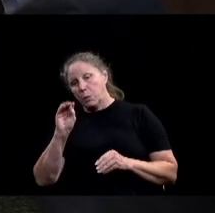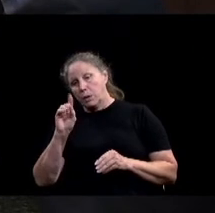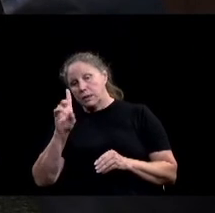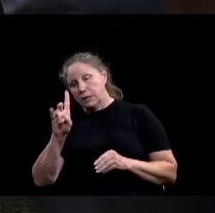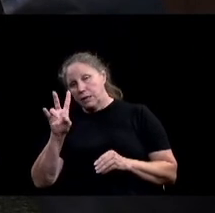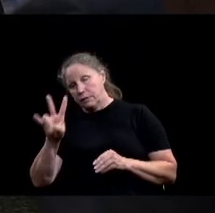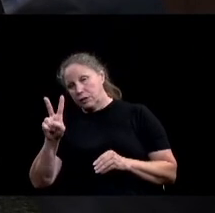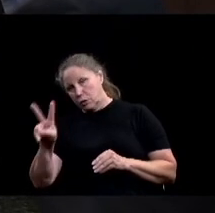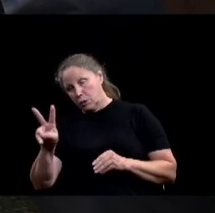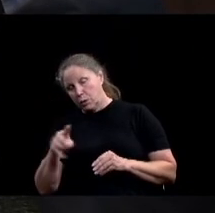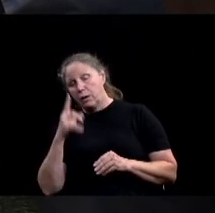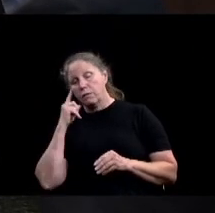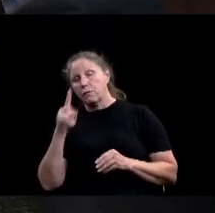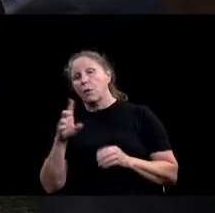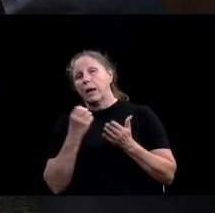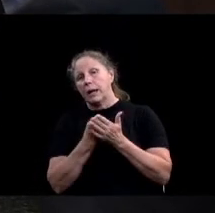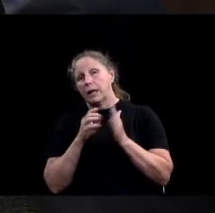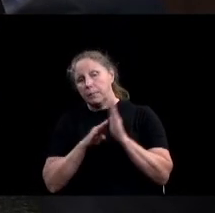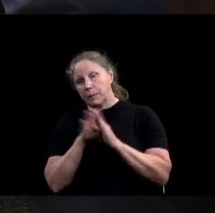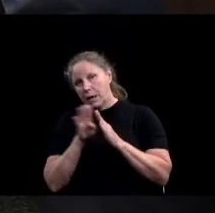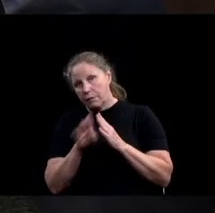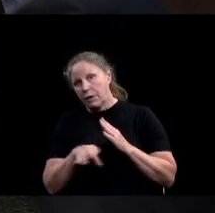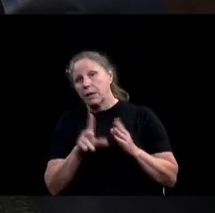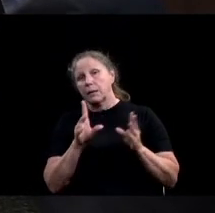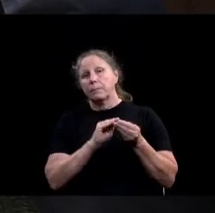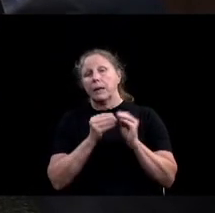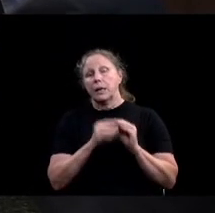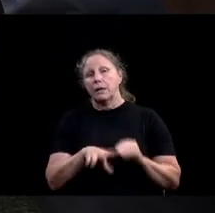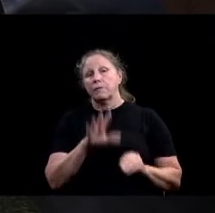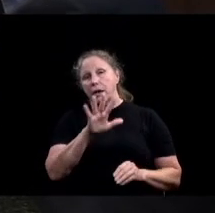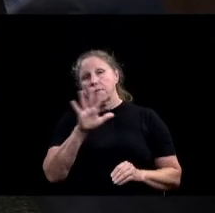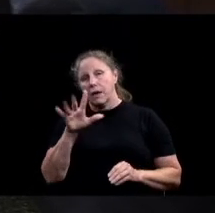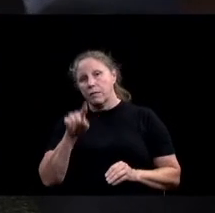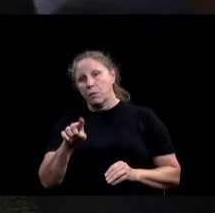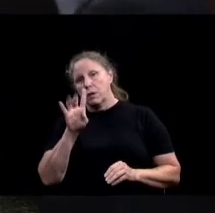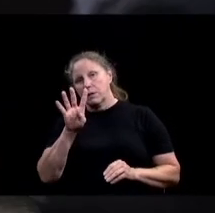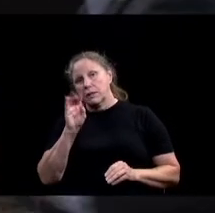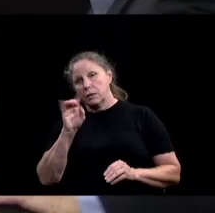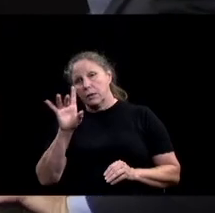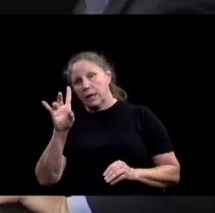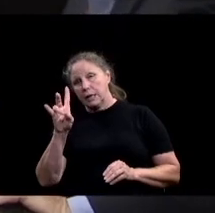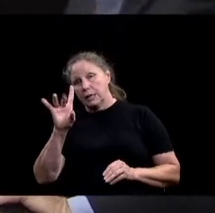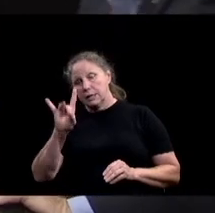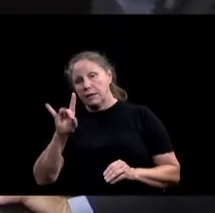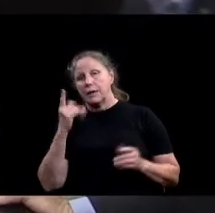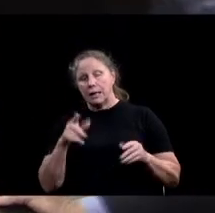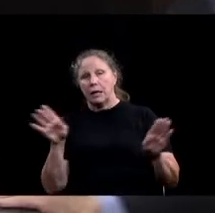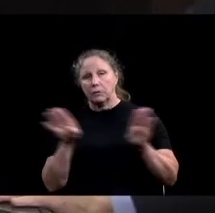Meetings Act, Section 551.087. We are now in executive session at 5:31 p.m.